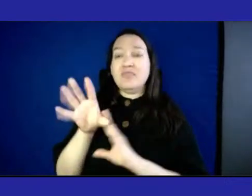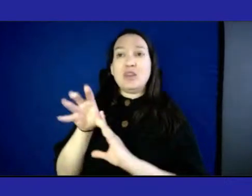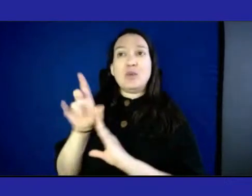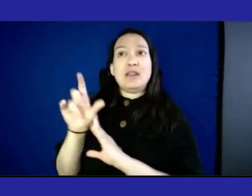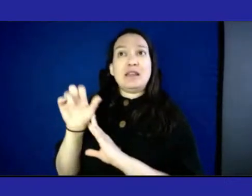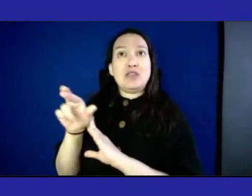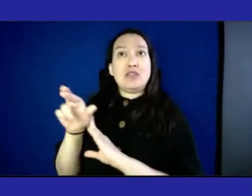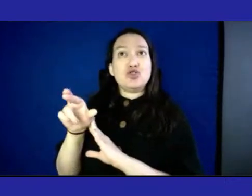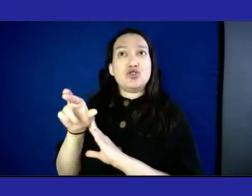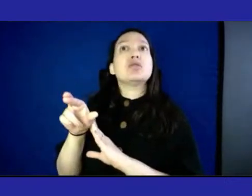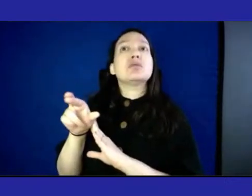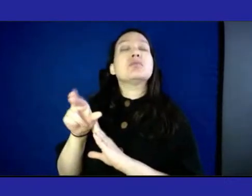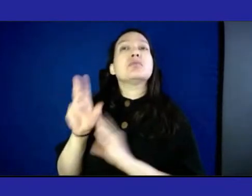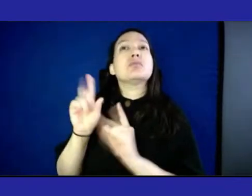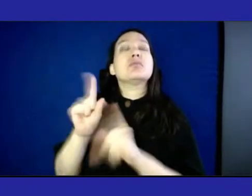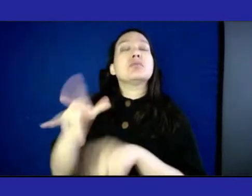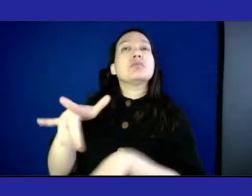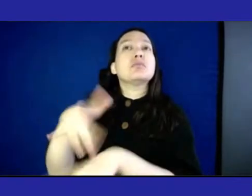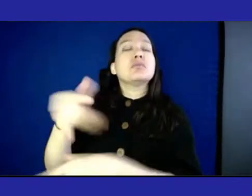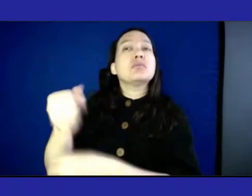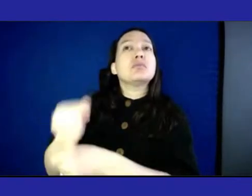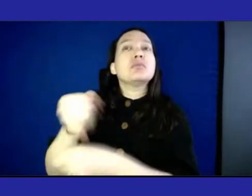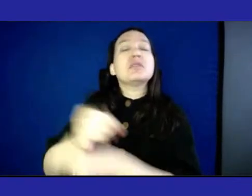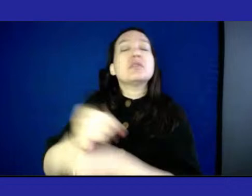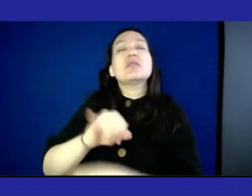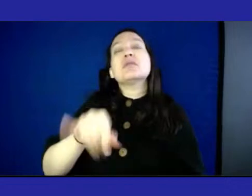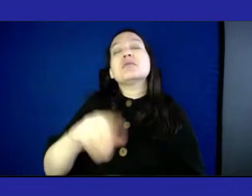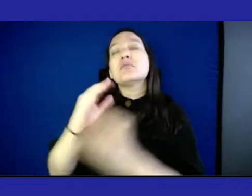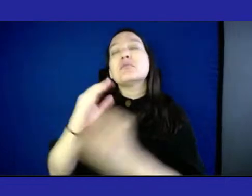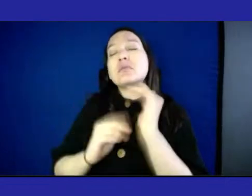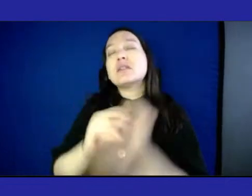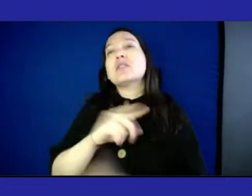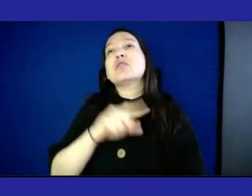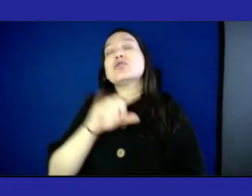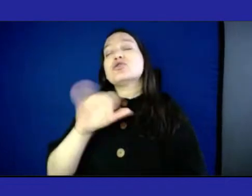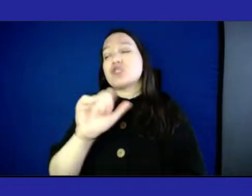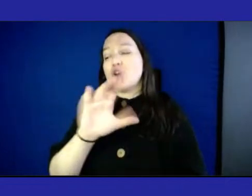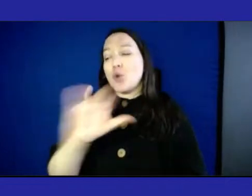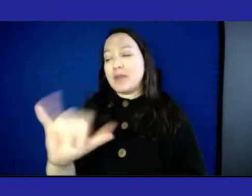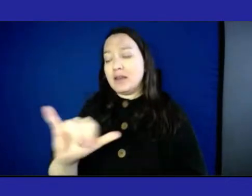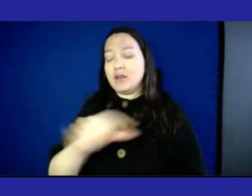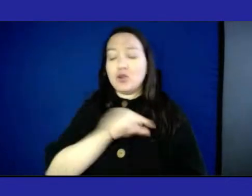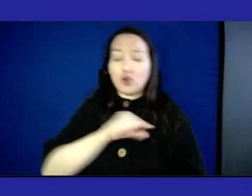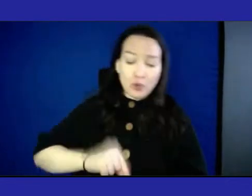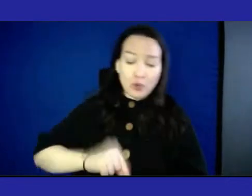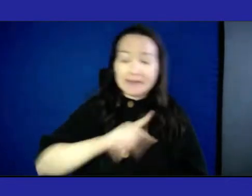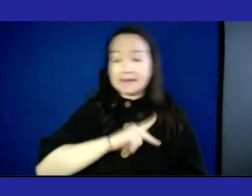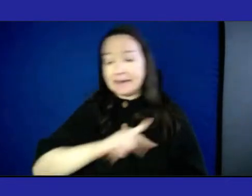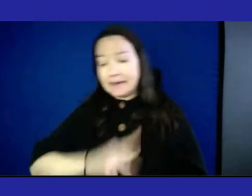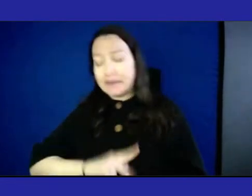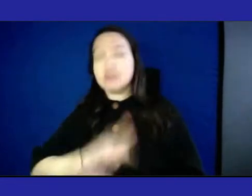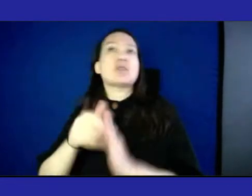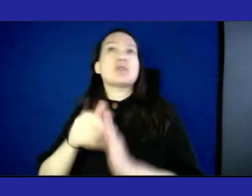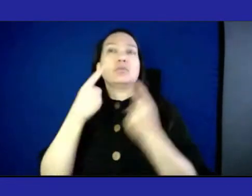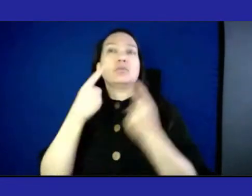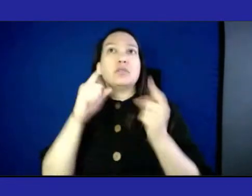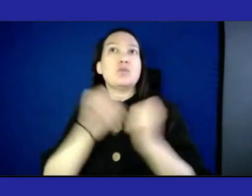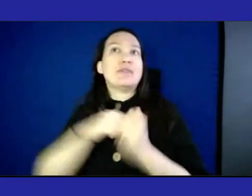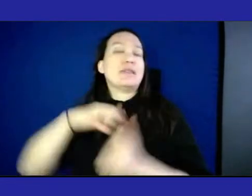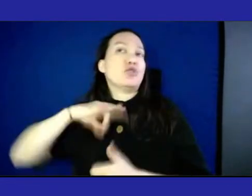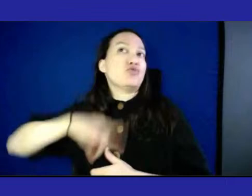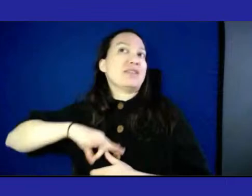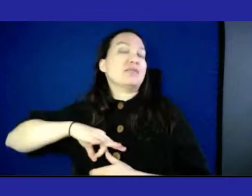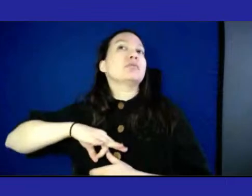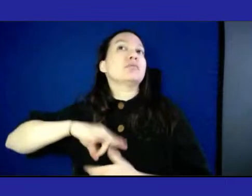several of our facilities, Jacobi, Queens, Kings, Elmhurst, all that have been successful in their accreditation by the Committee on